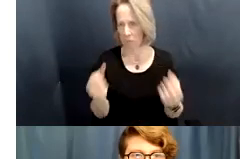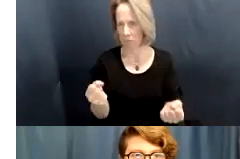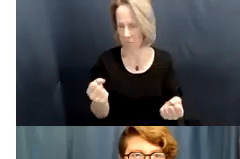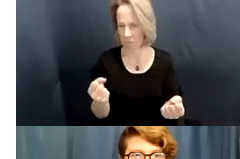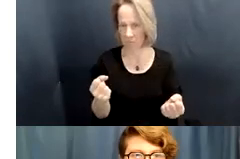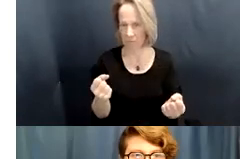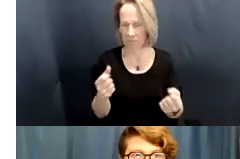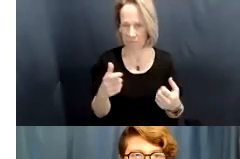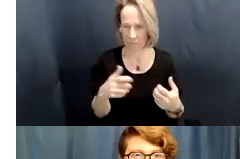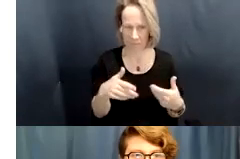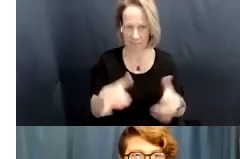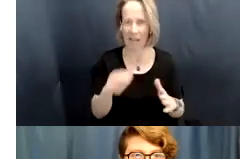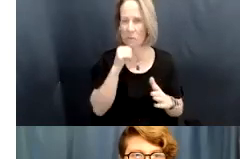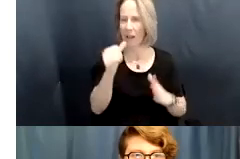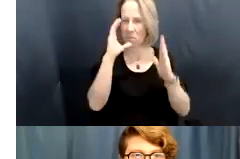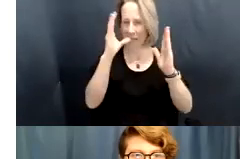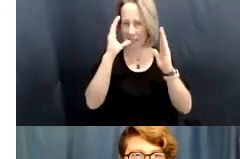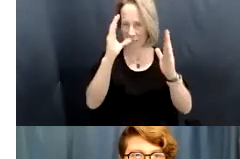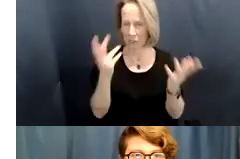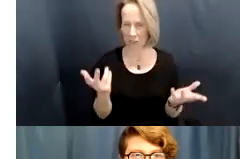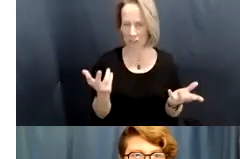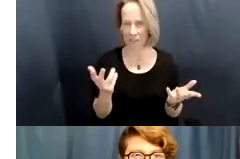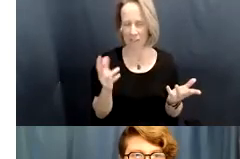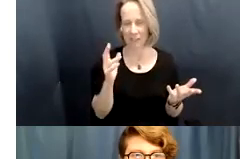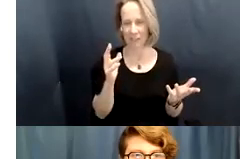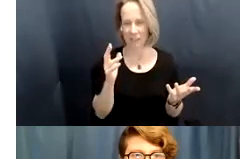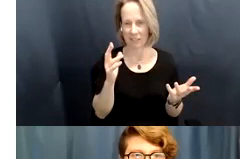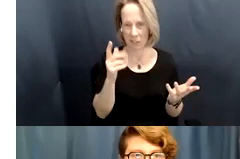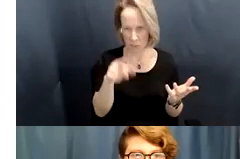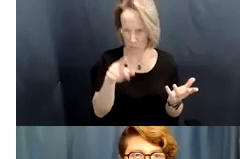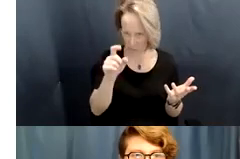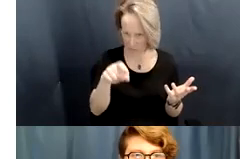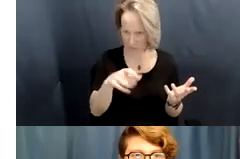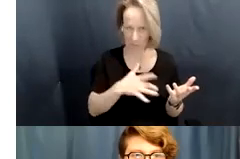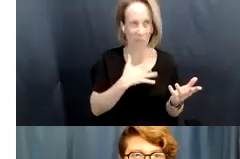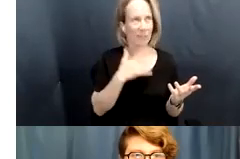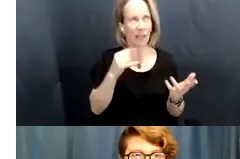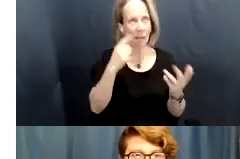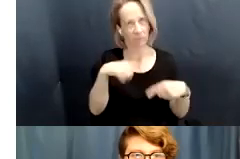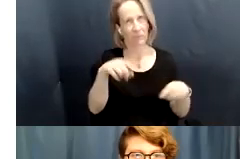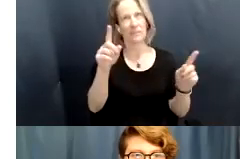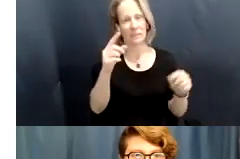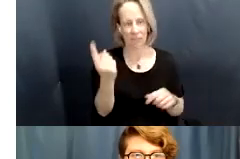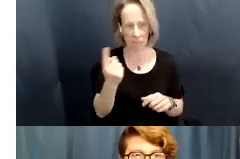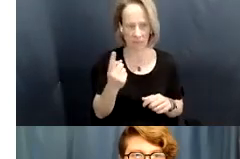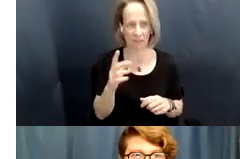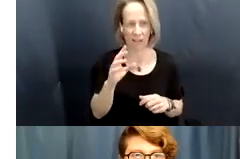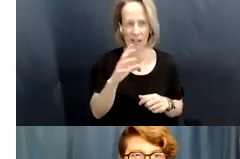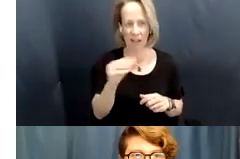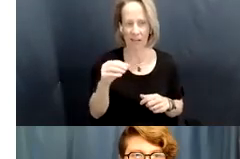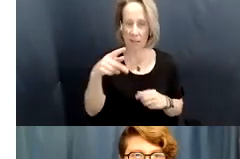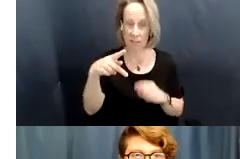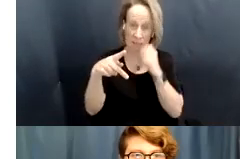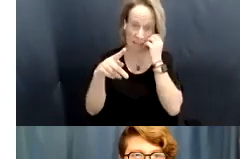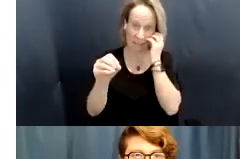concentration, which is eventually going to give us that sense of accomplishment about our day. And PTO. Many of us are